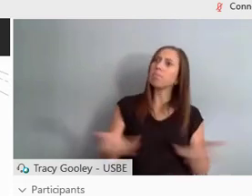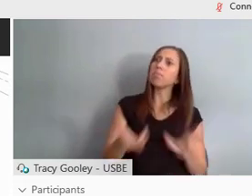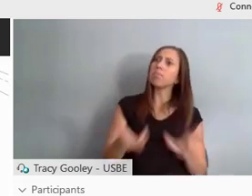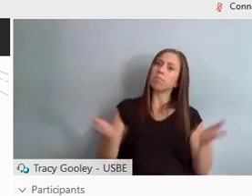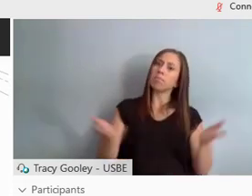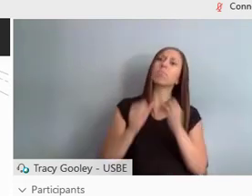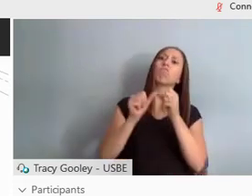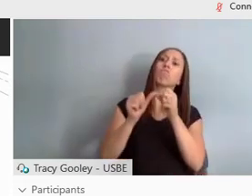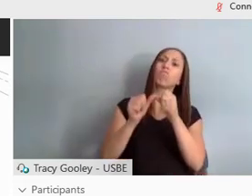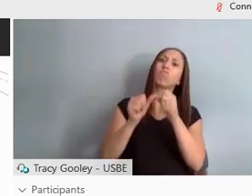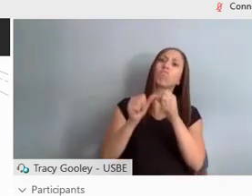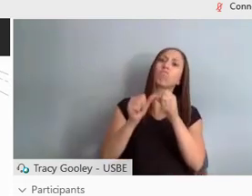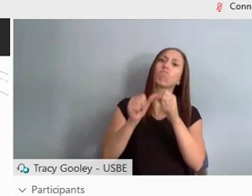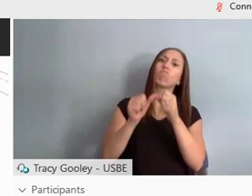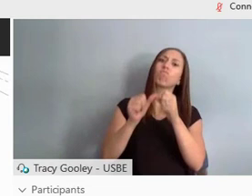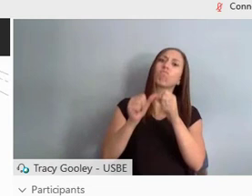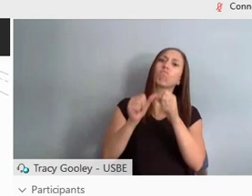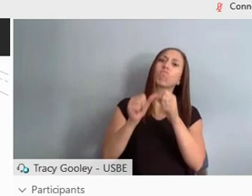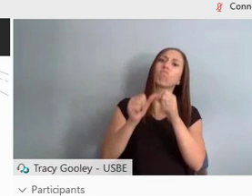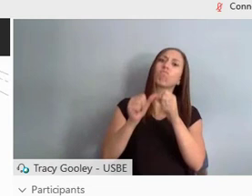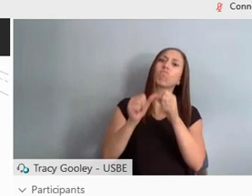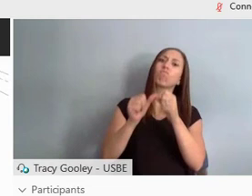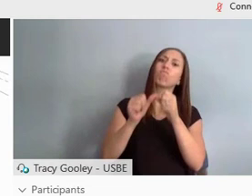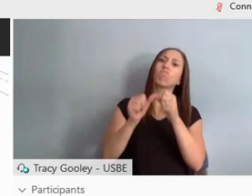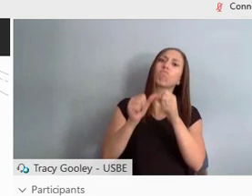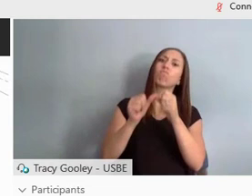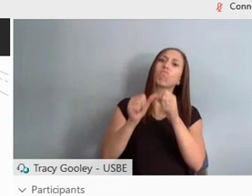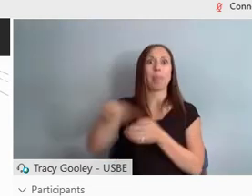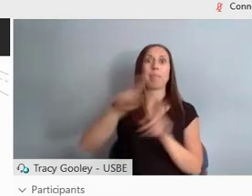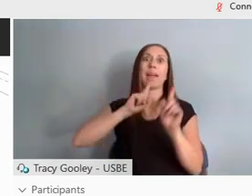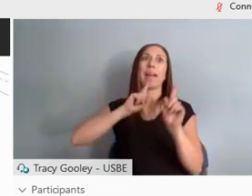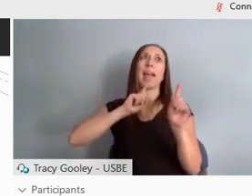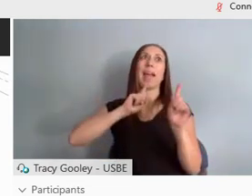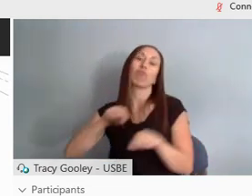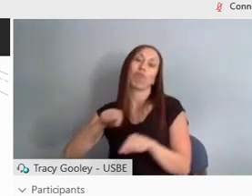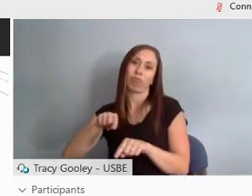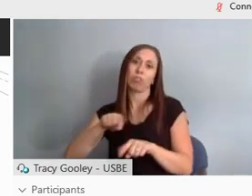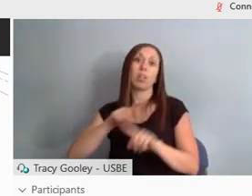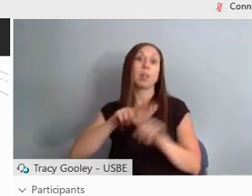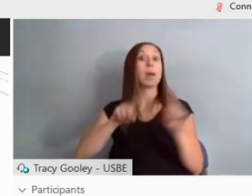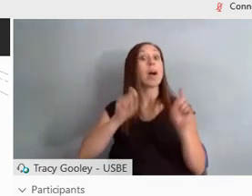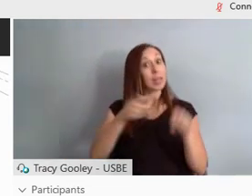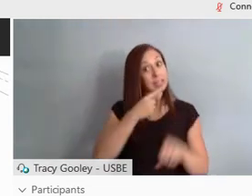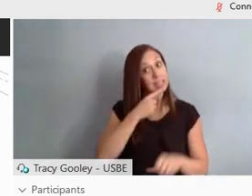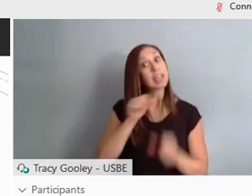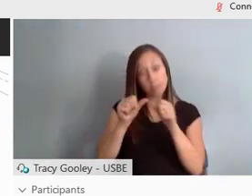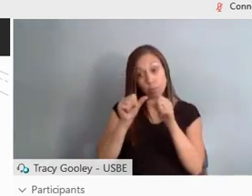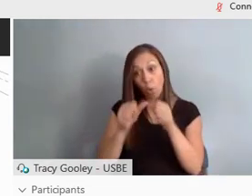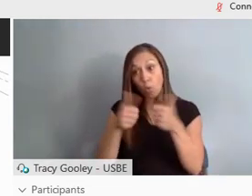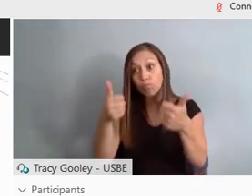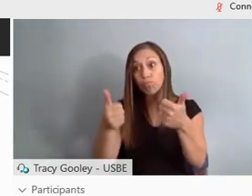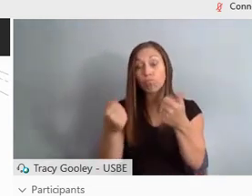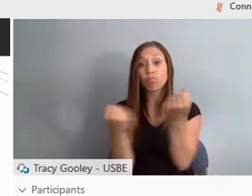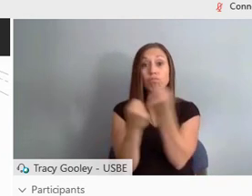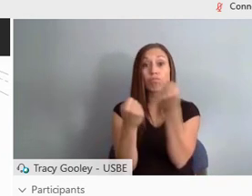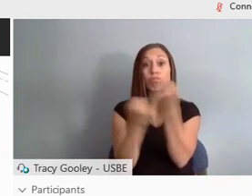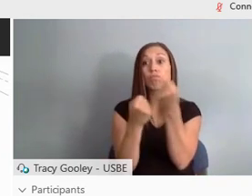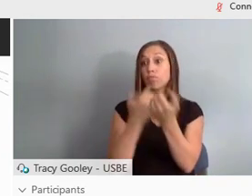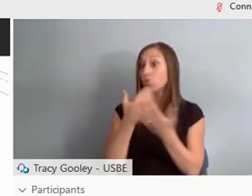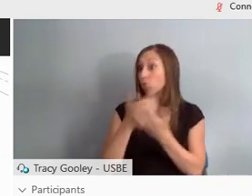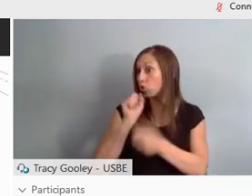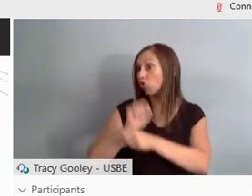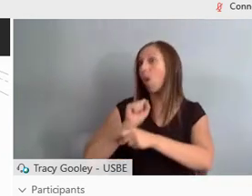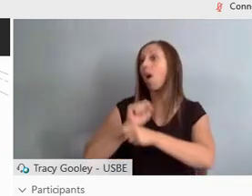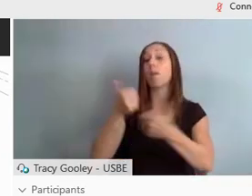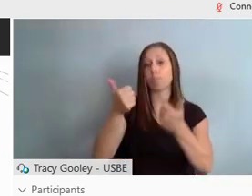keep going, as long as it's not something that helps them answer the question in any way. But you can say keep going or things like